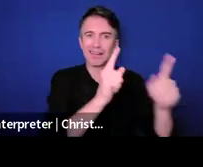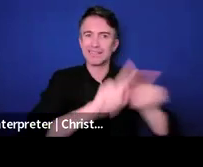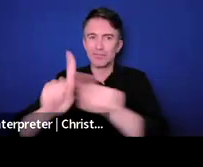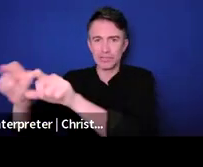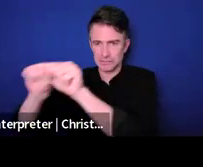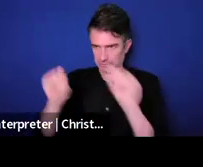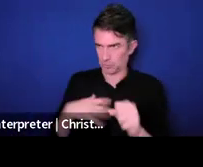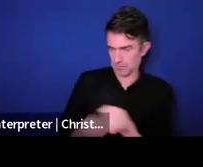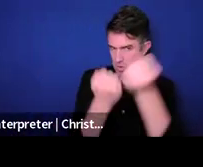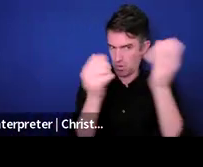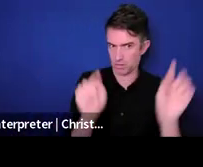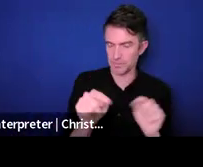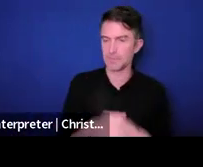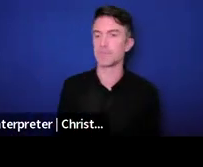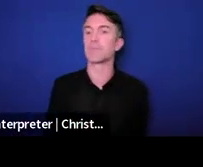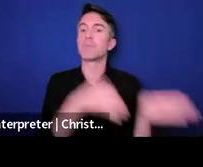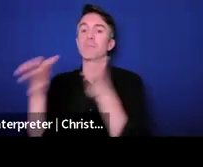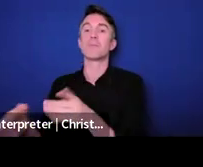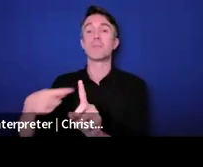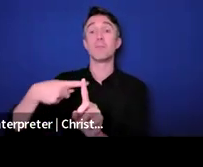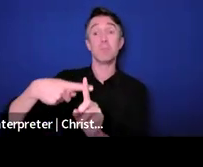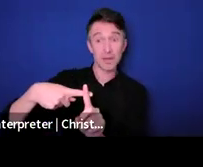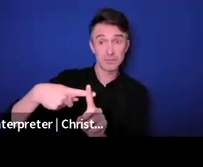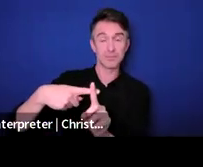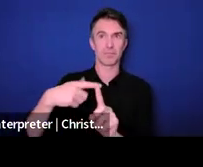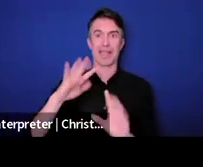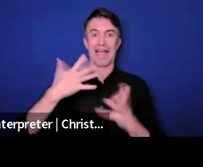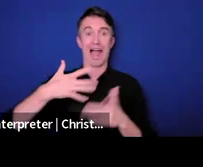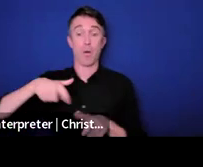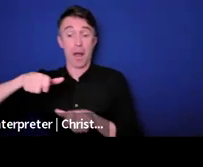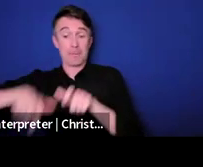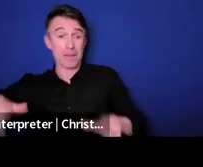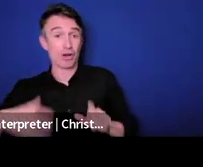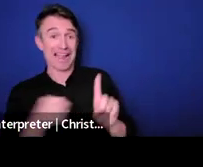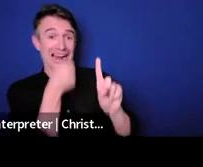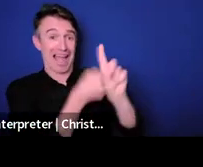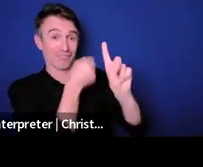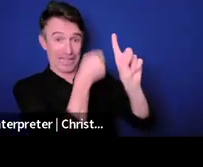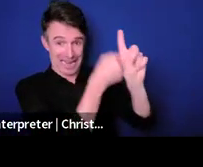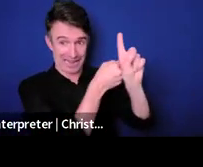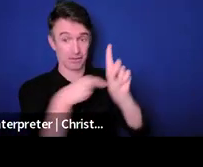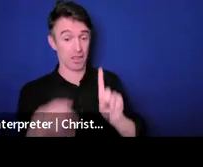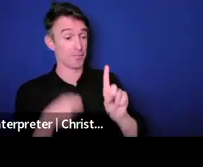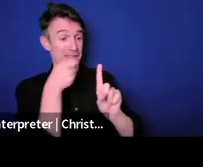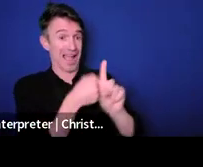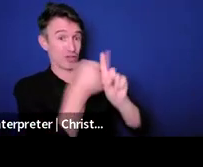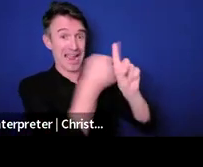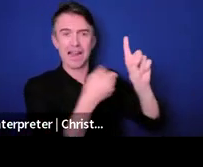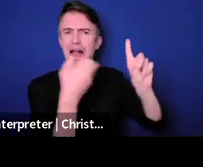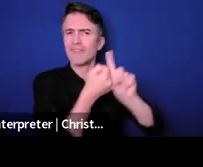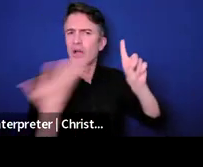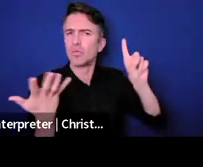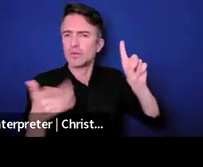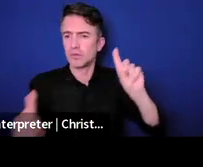example, decent work among care and support workers is also taken into consideration, etc. And also financing and resourcing,